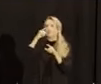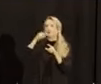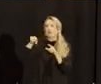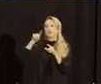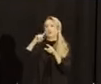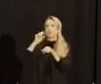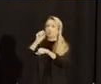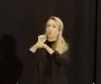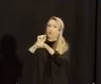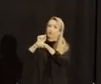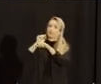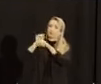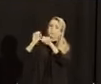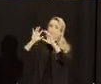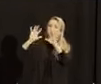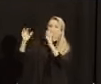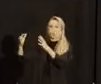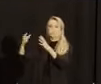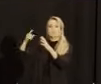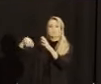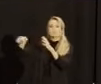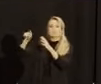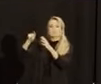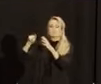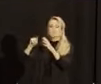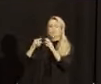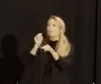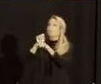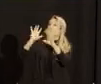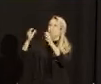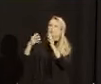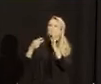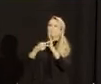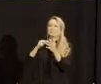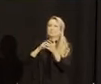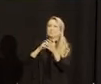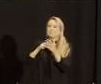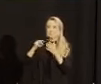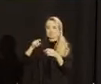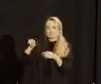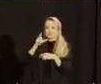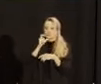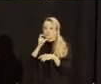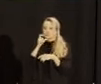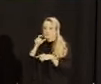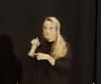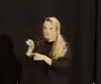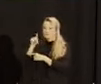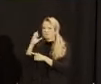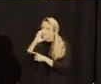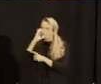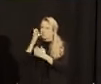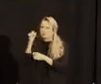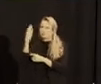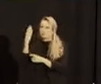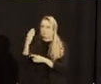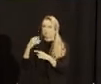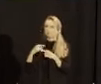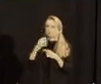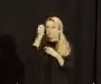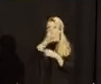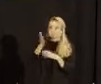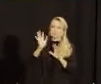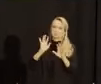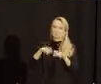engagement rate overall, so this includes people who are looking for work, is even lower, and in fact, 70 to 80% of all disabled people